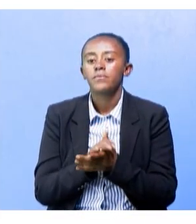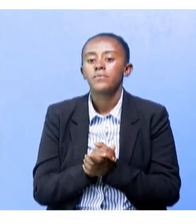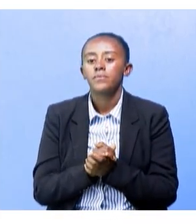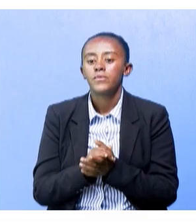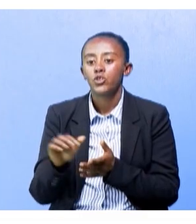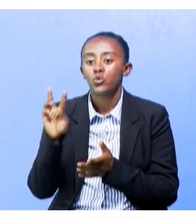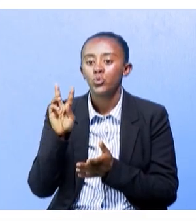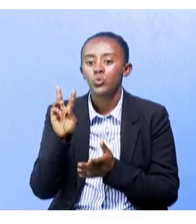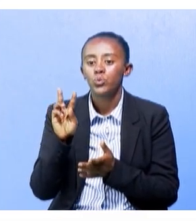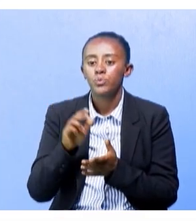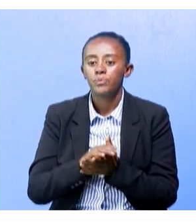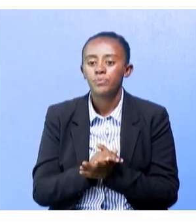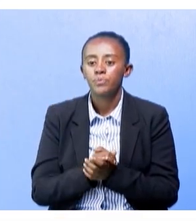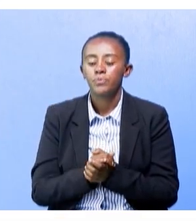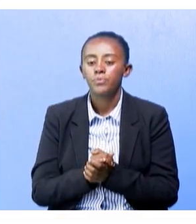2.